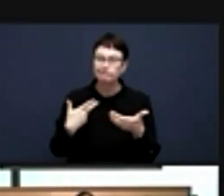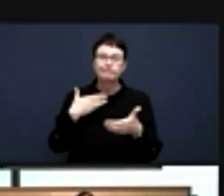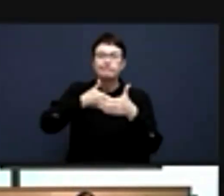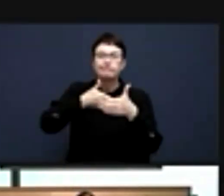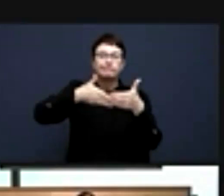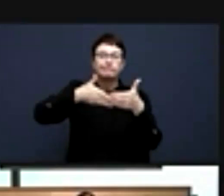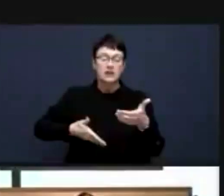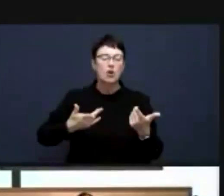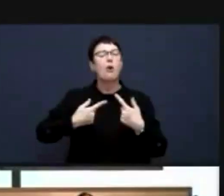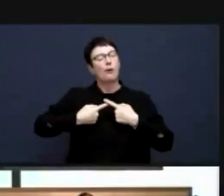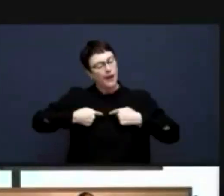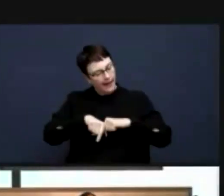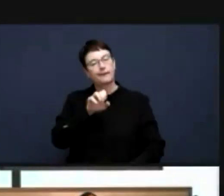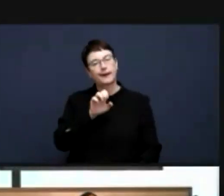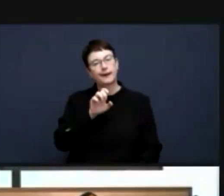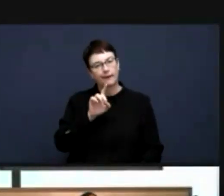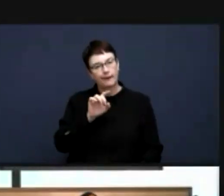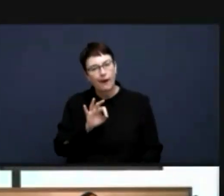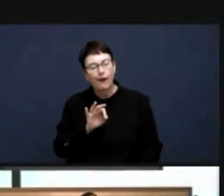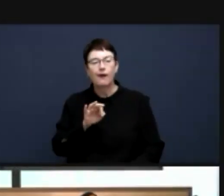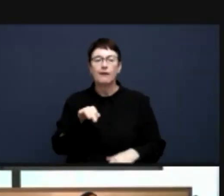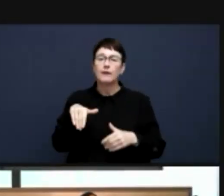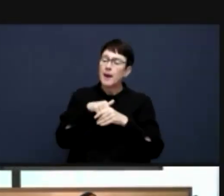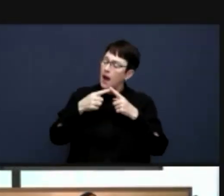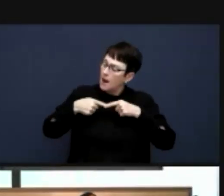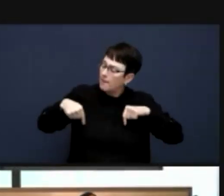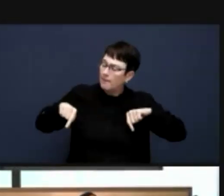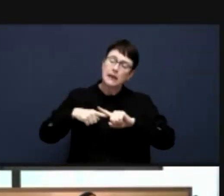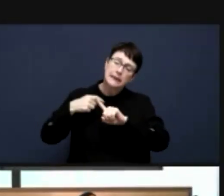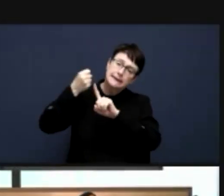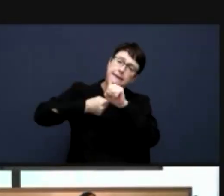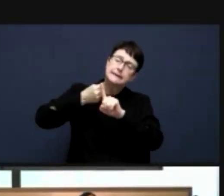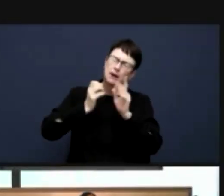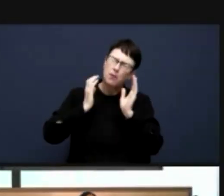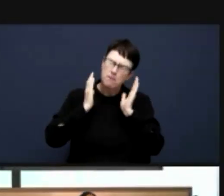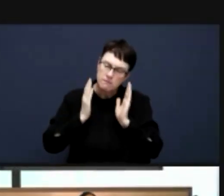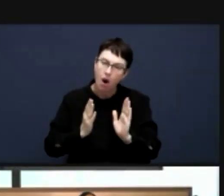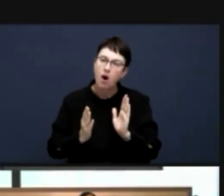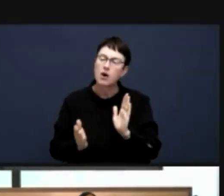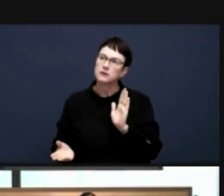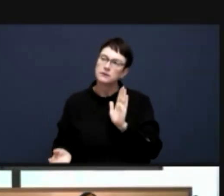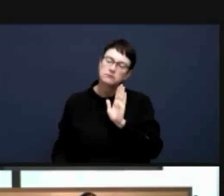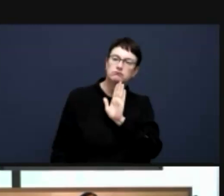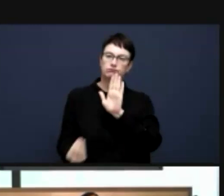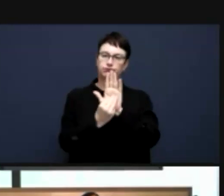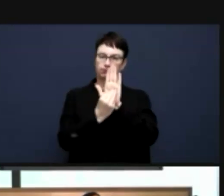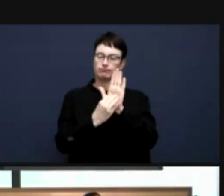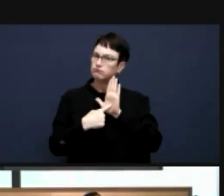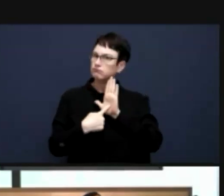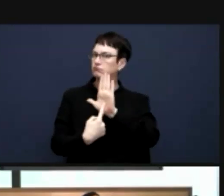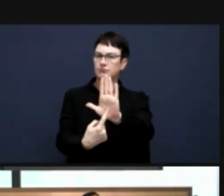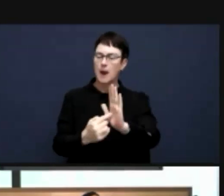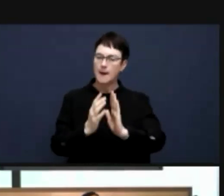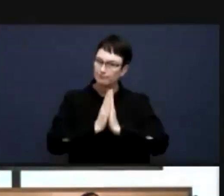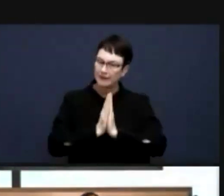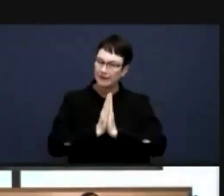our members, we advocated for such a statement because it was a way, we imagine it as a useful way for